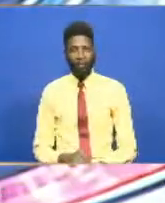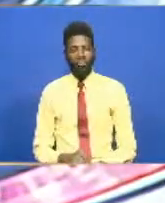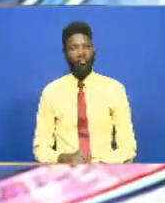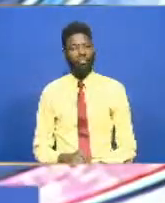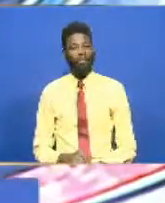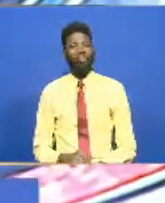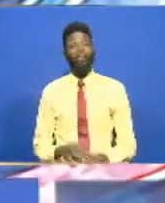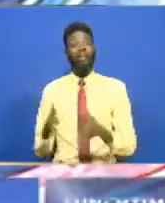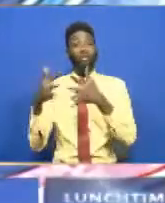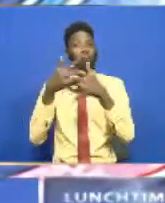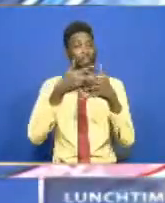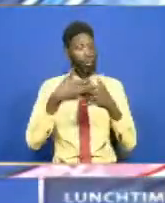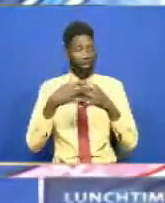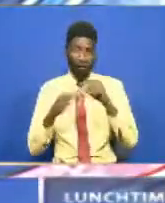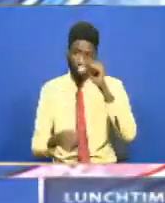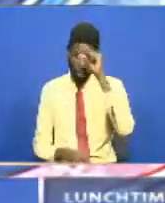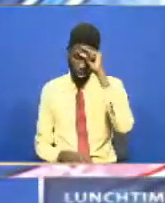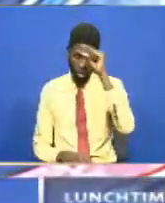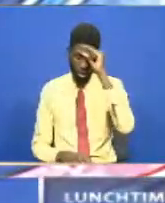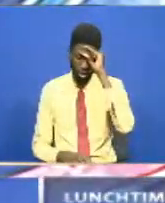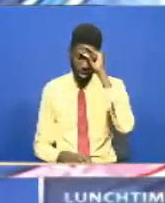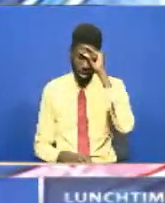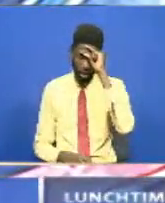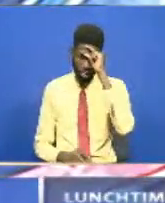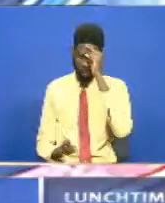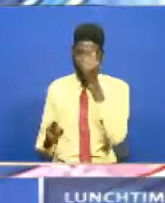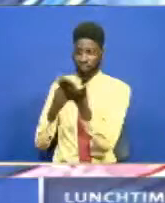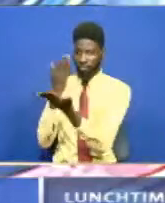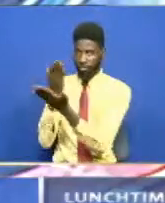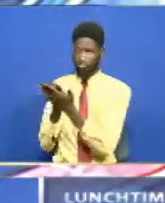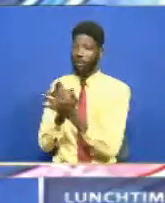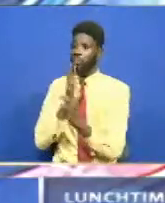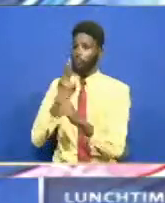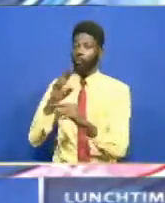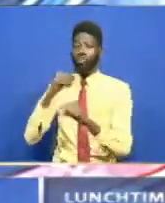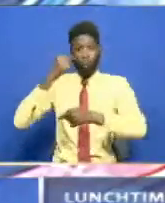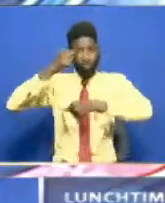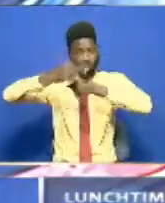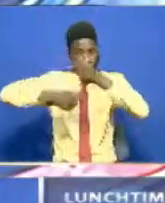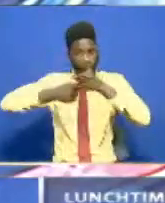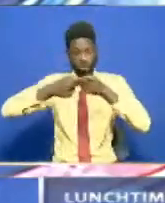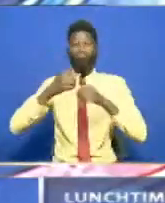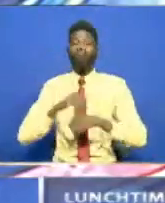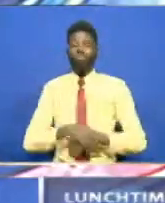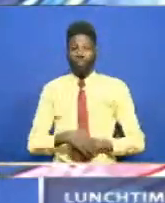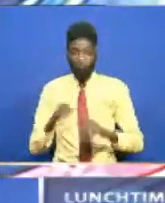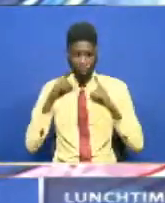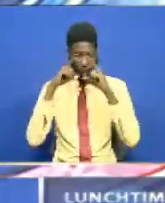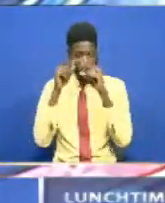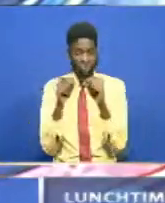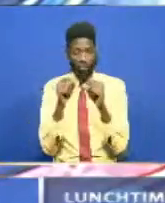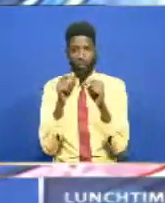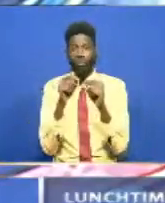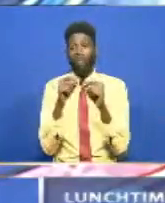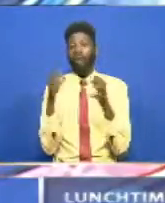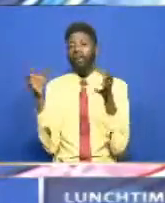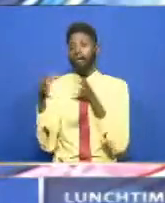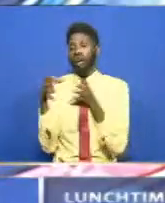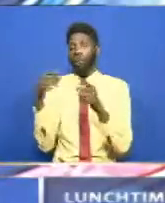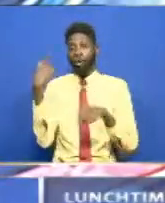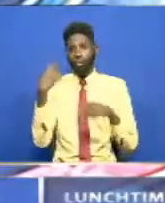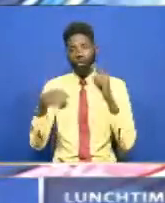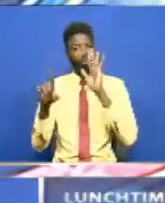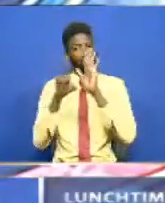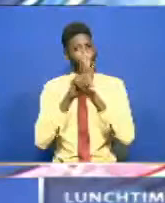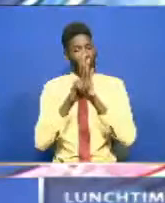The U.S. government has filed charges against Google, accusing the company of violating competition law to preserve its